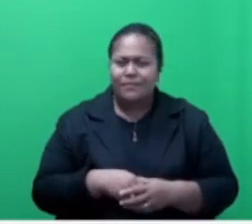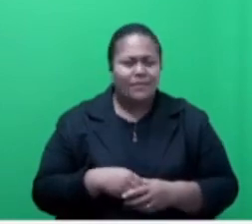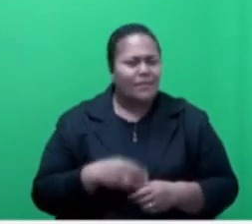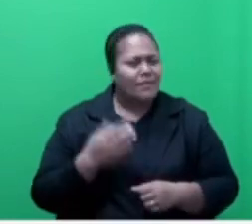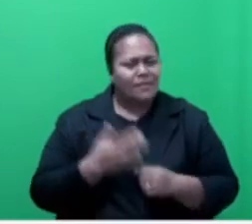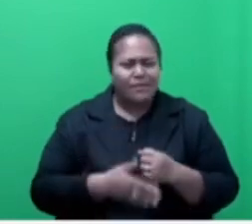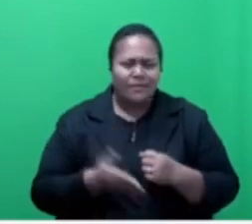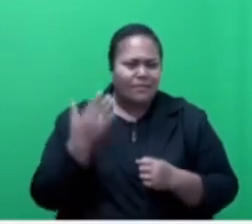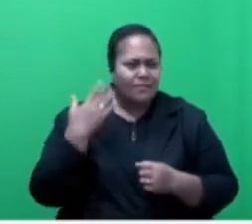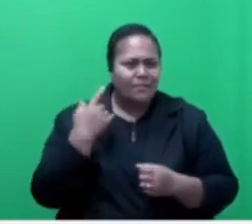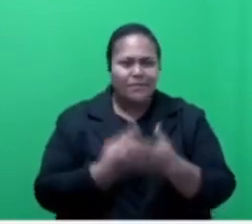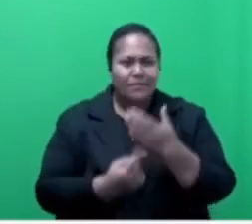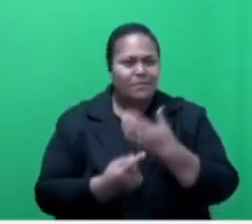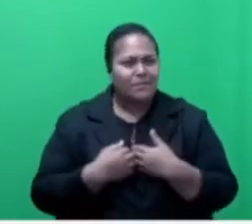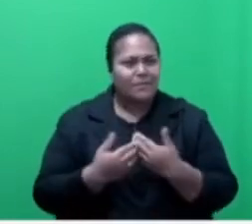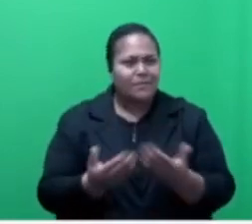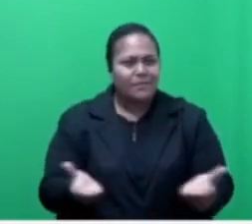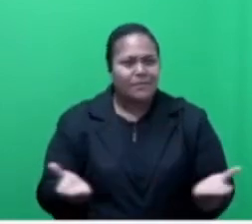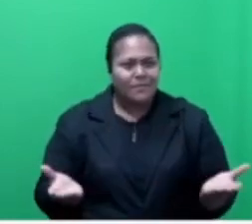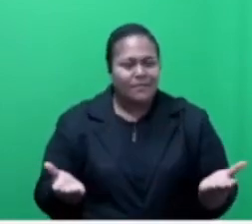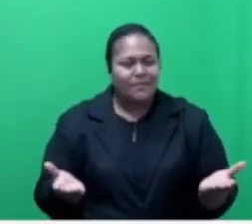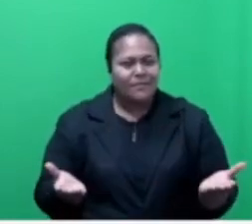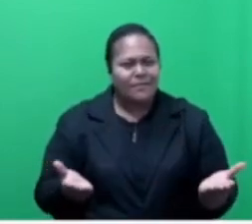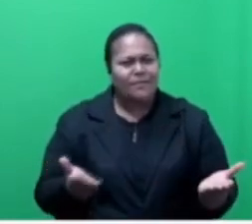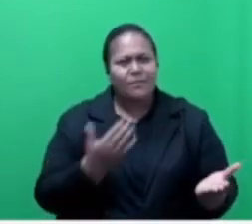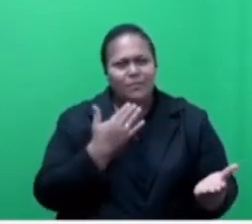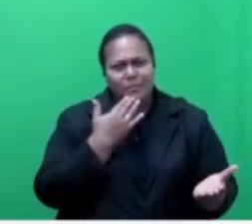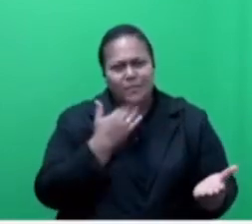them before. So please,